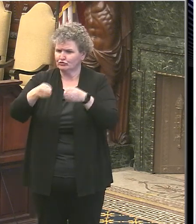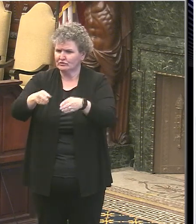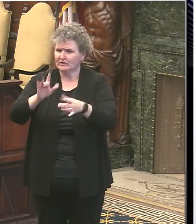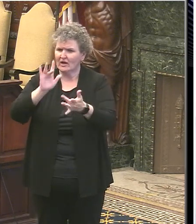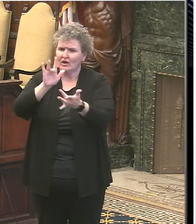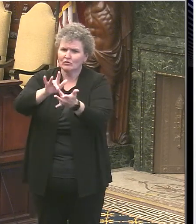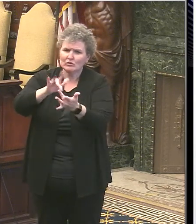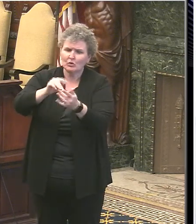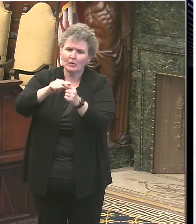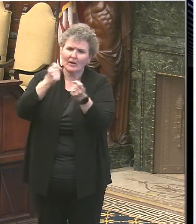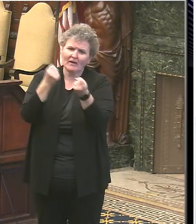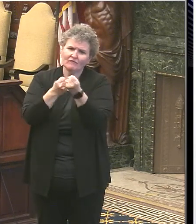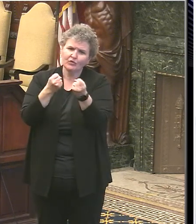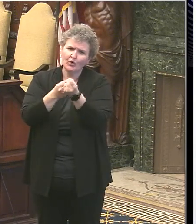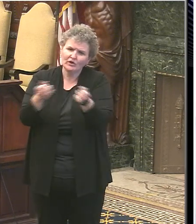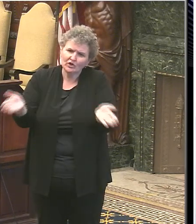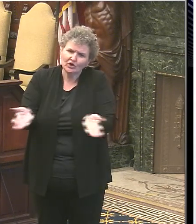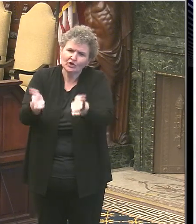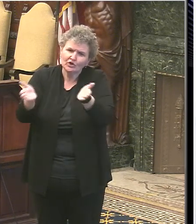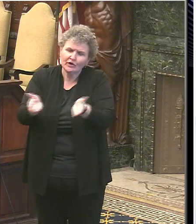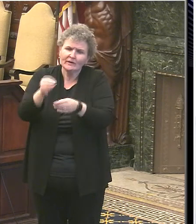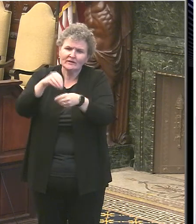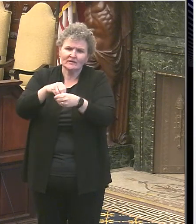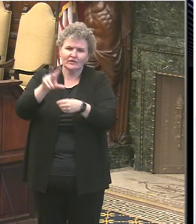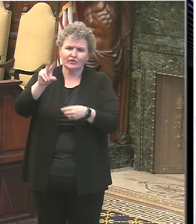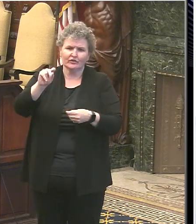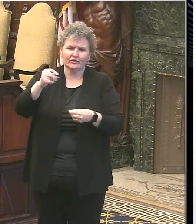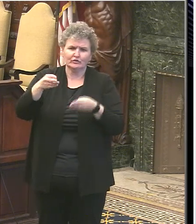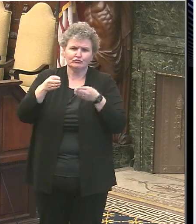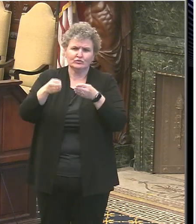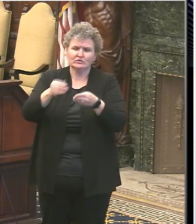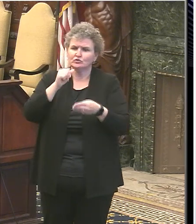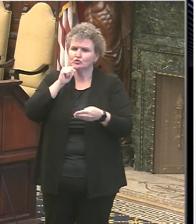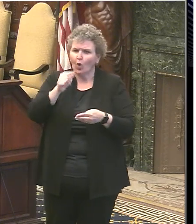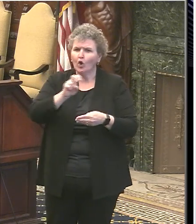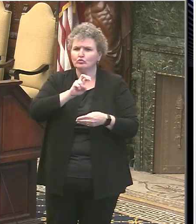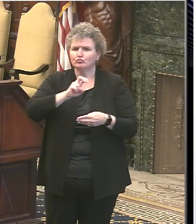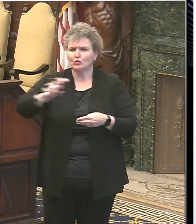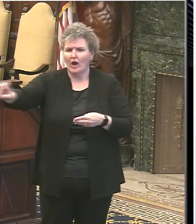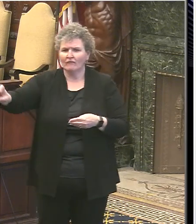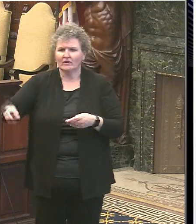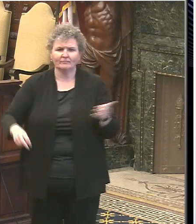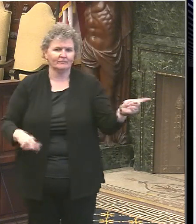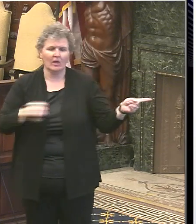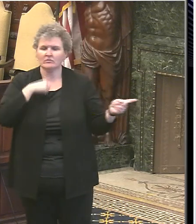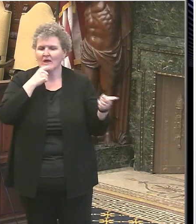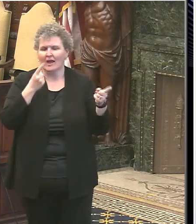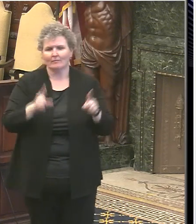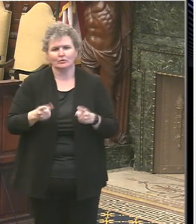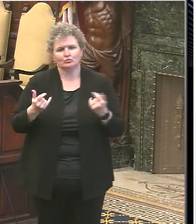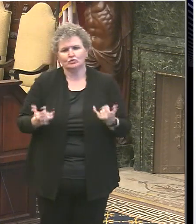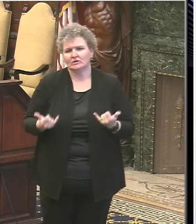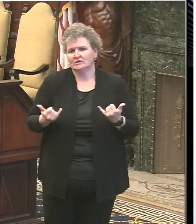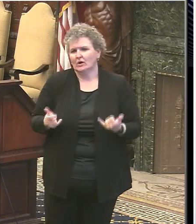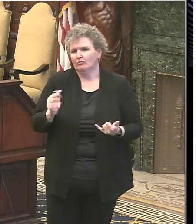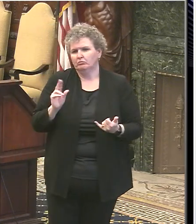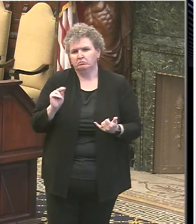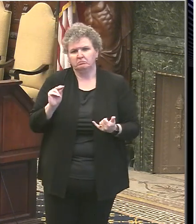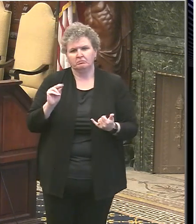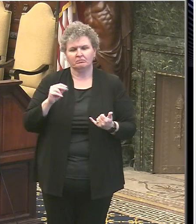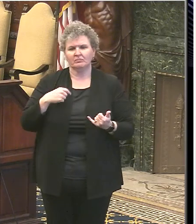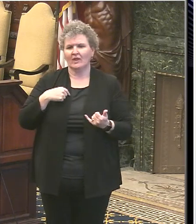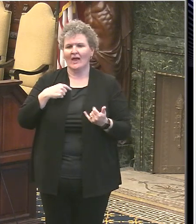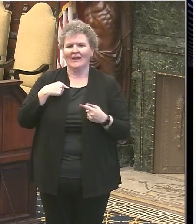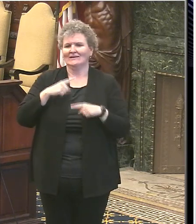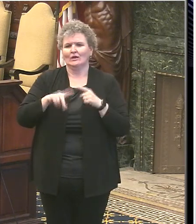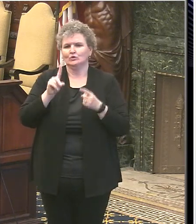or encouraging the people not to travel? There's no enforcement like that we have planned. I don't think it would be practical. I don't think